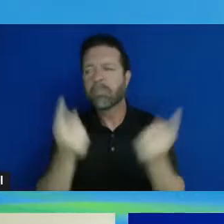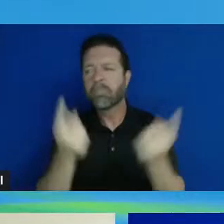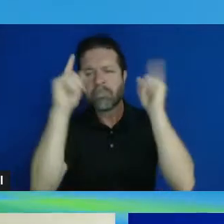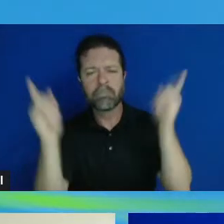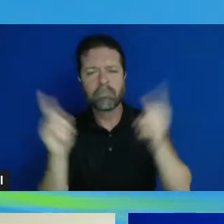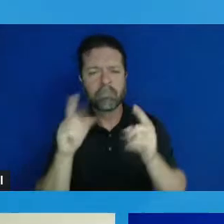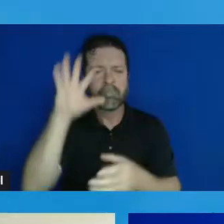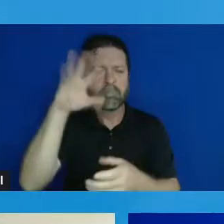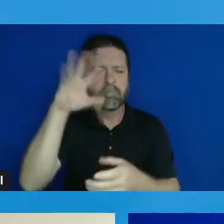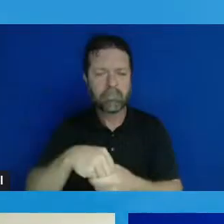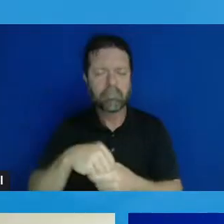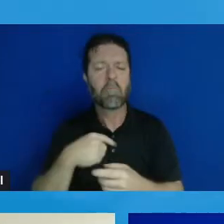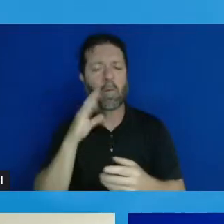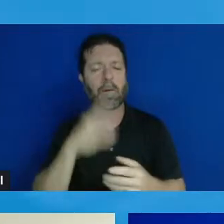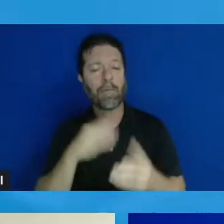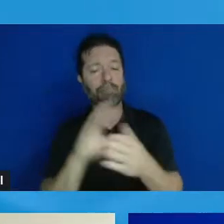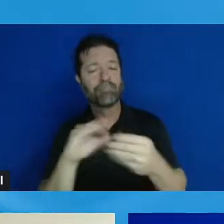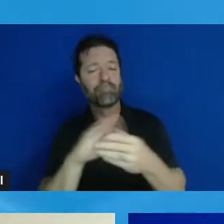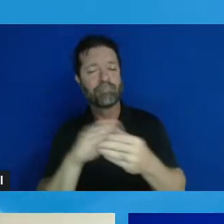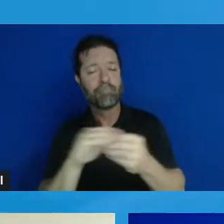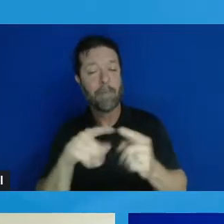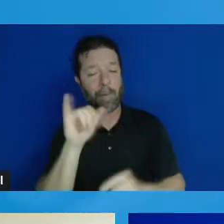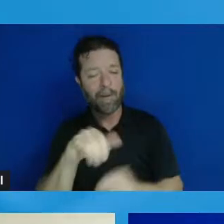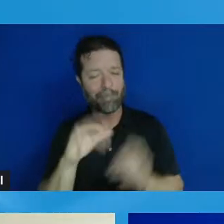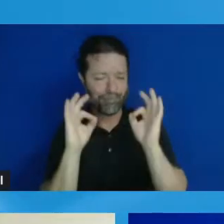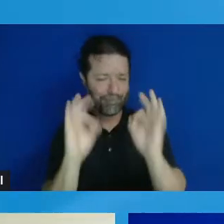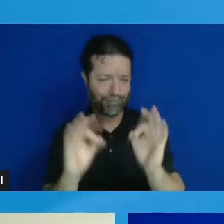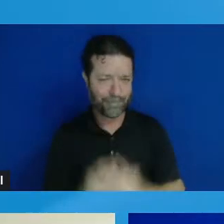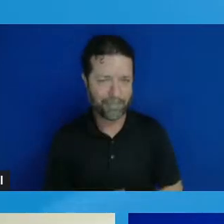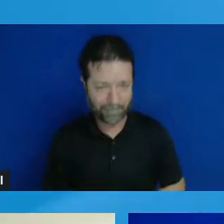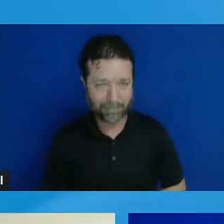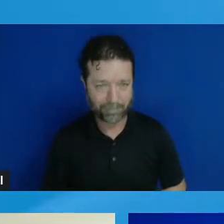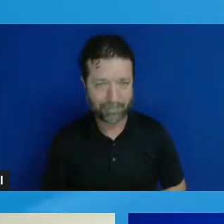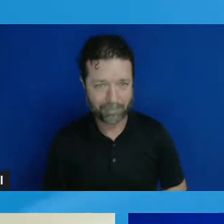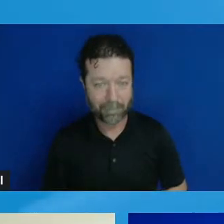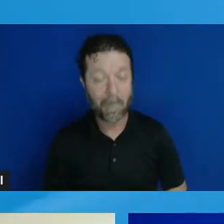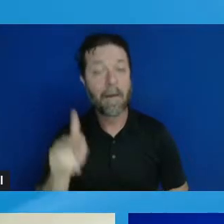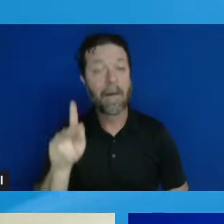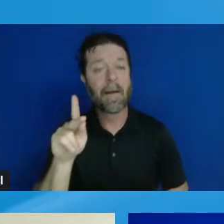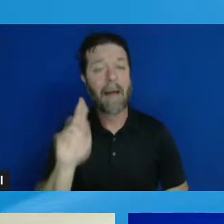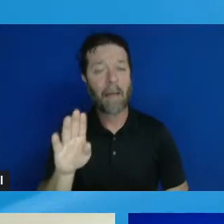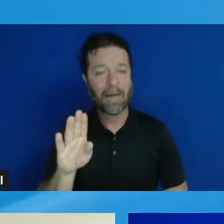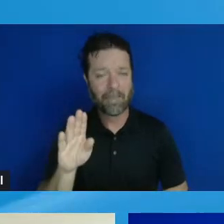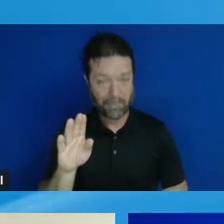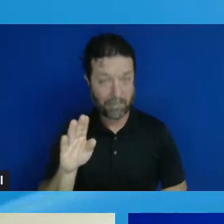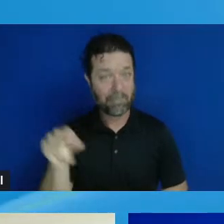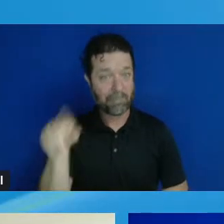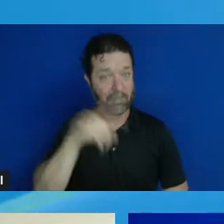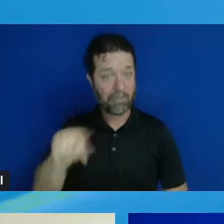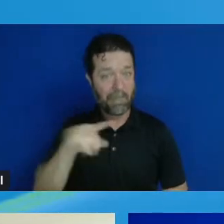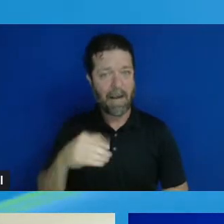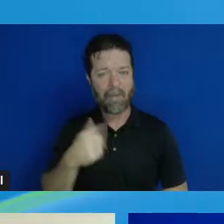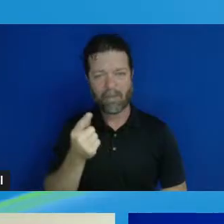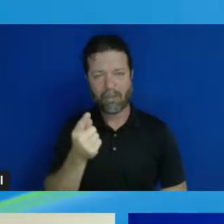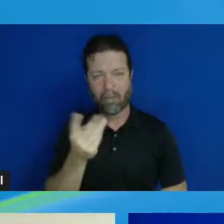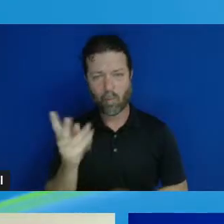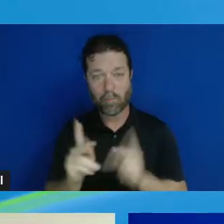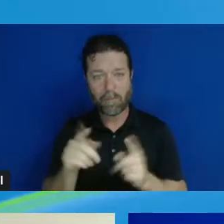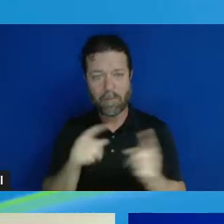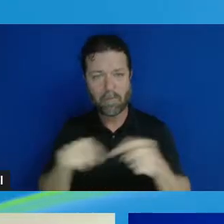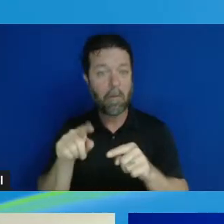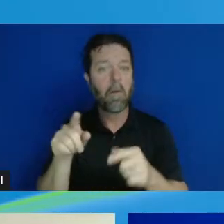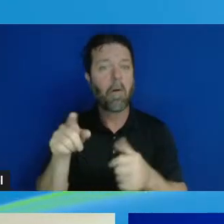Awesome. Very good. Very good. So, oh, we have quite a few people here. We have Mitra from Orlando. We have Michael